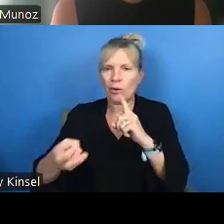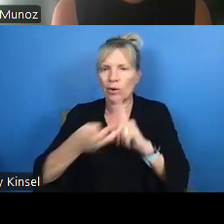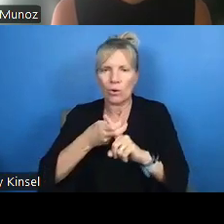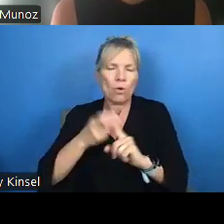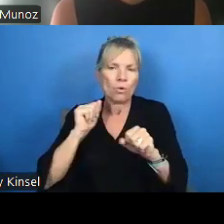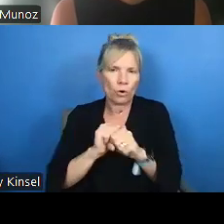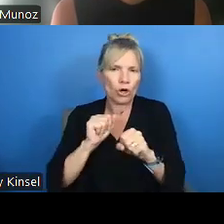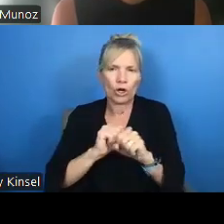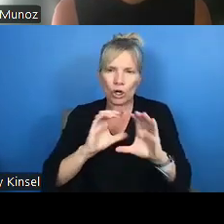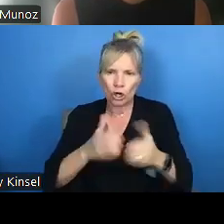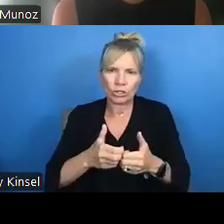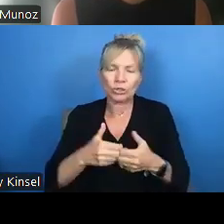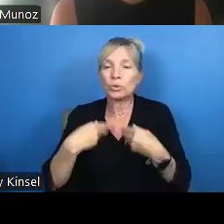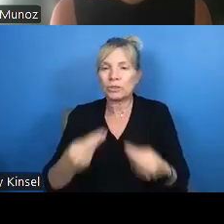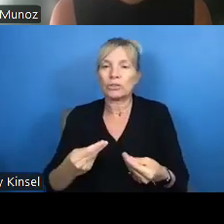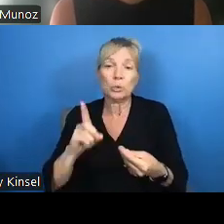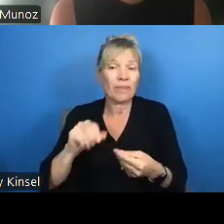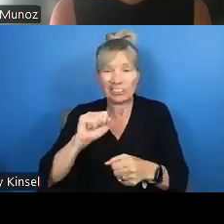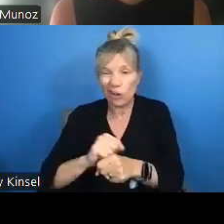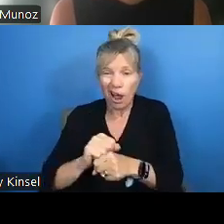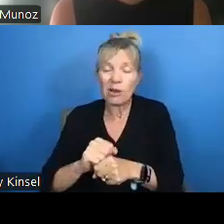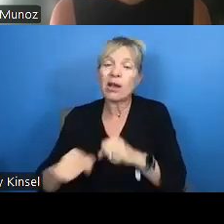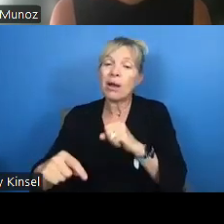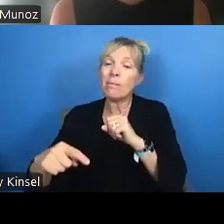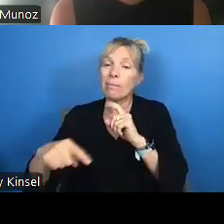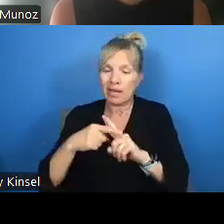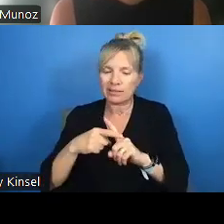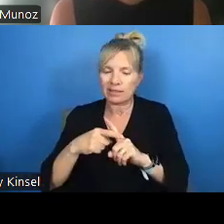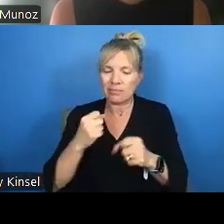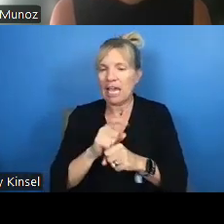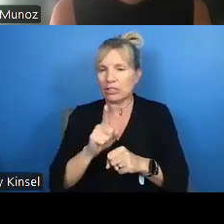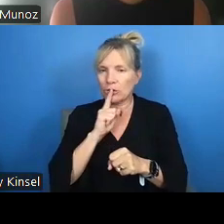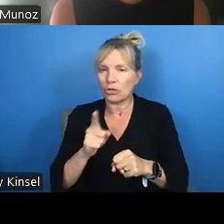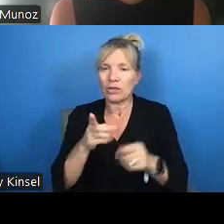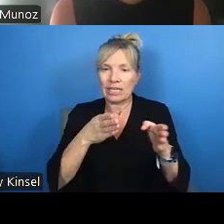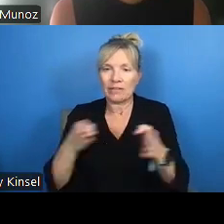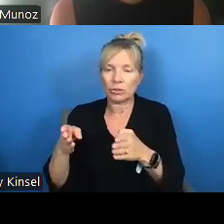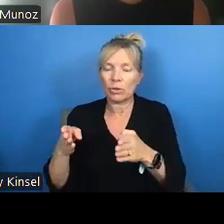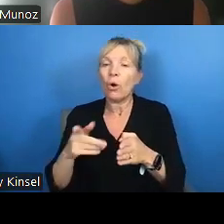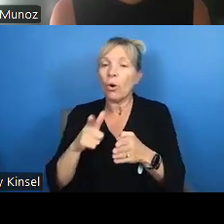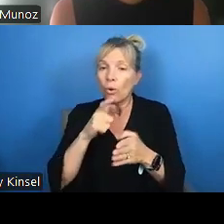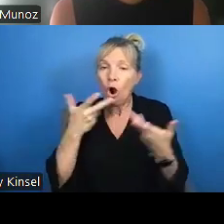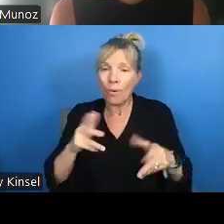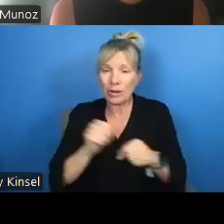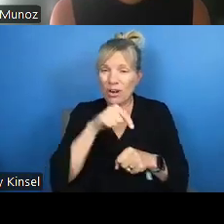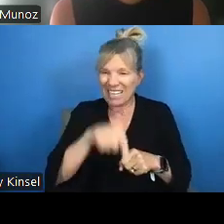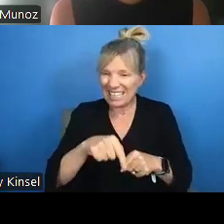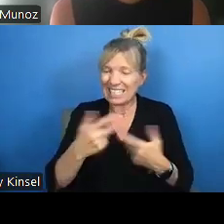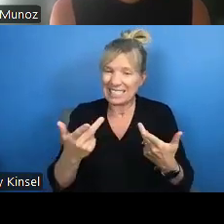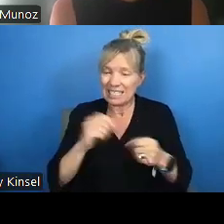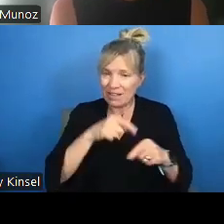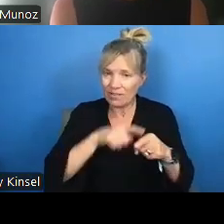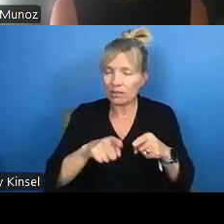workforce to provide this work, but also really wanted to make sure that individuals doing this work were, having